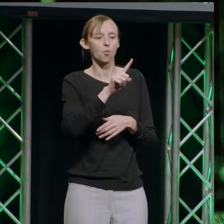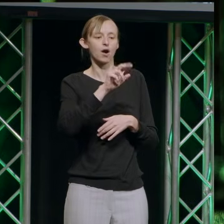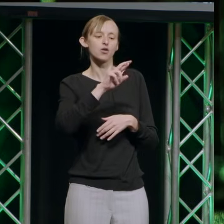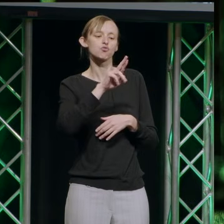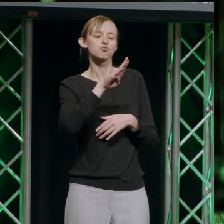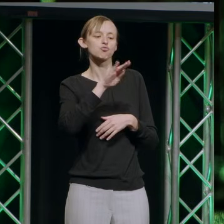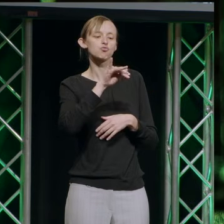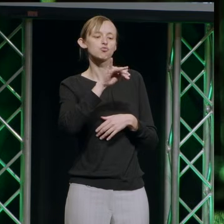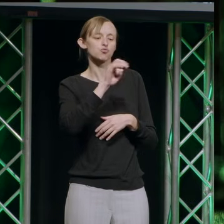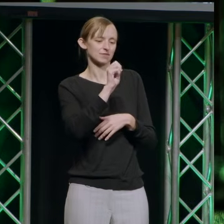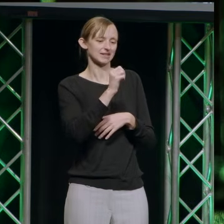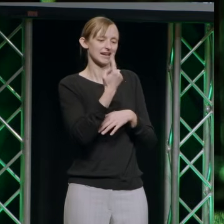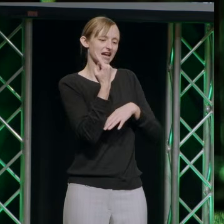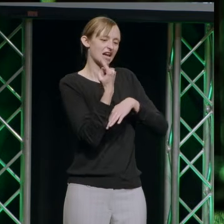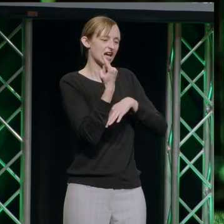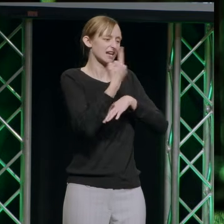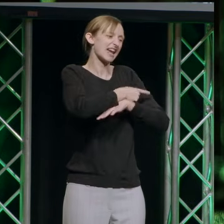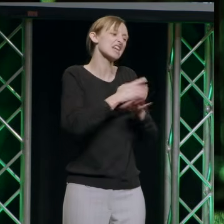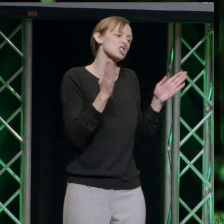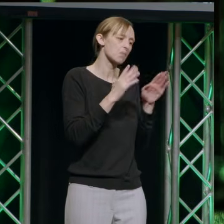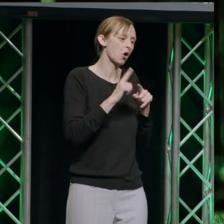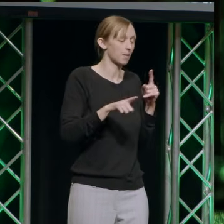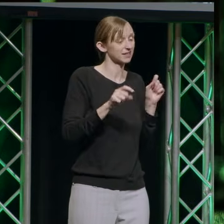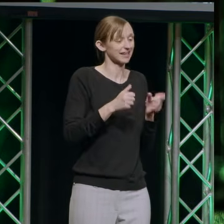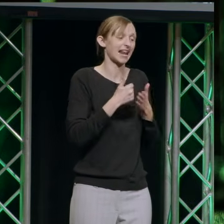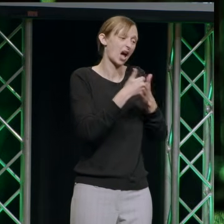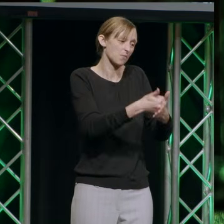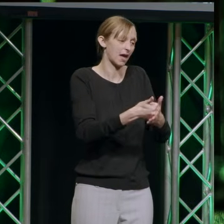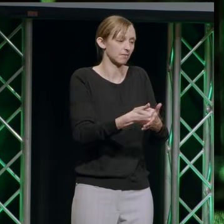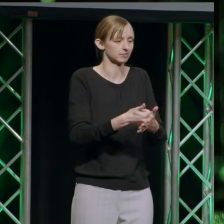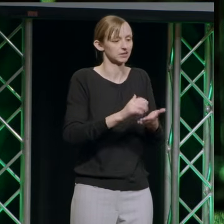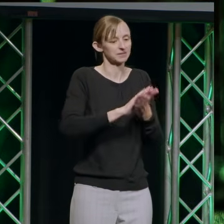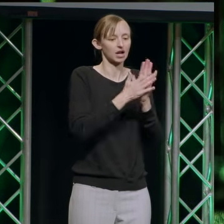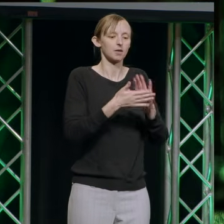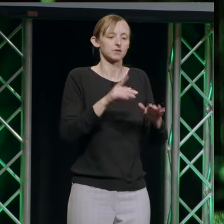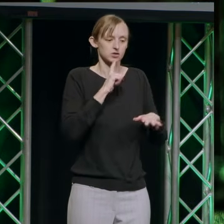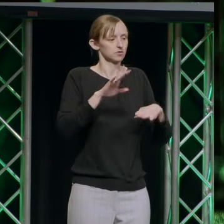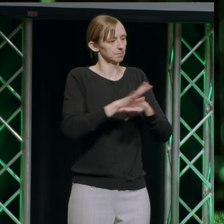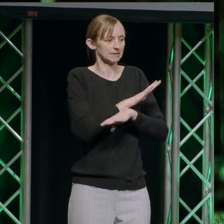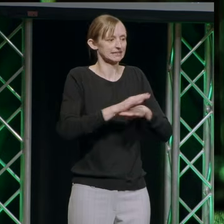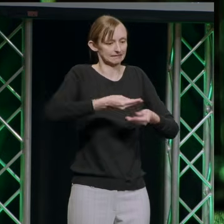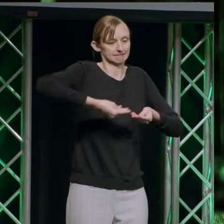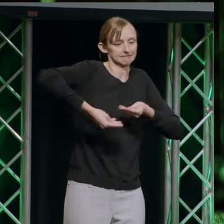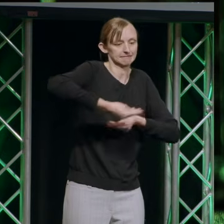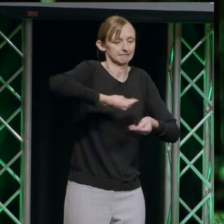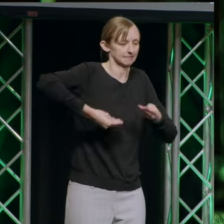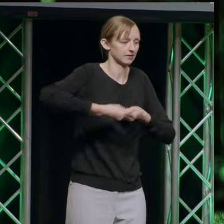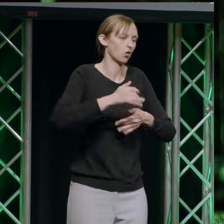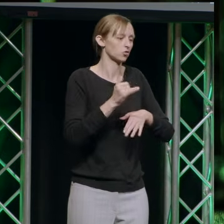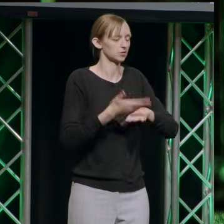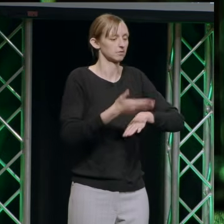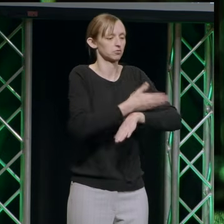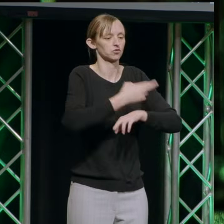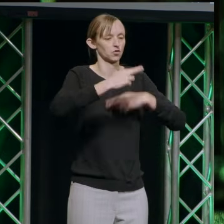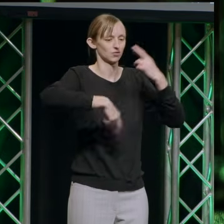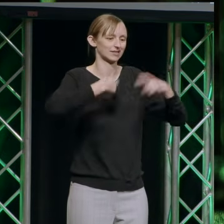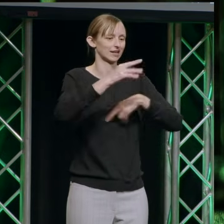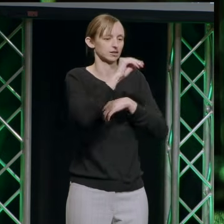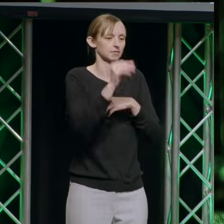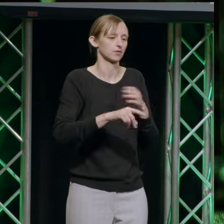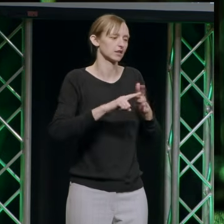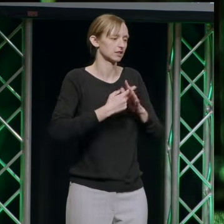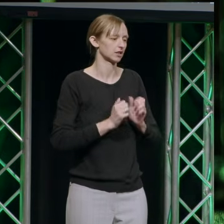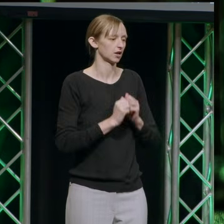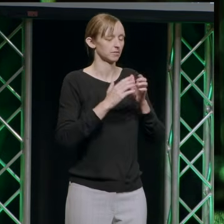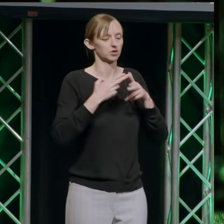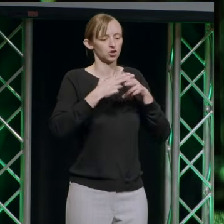little, but it's really can help them make it a viable business and improve recycling rates. So that was the startup. It's called